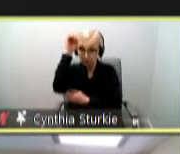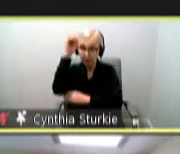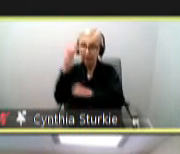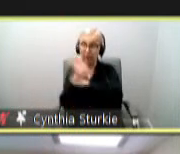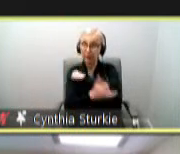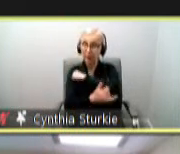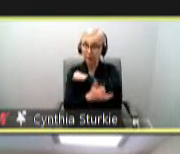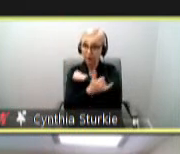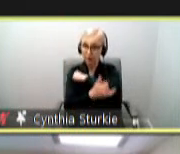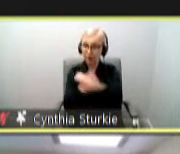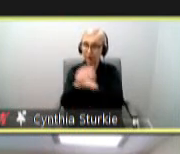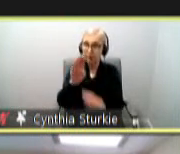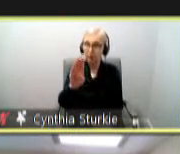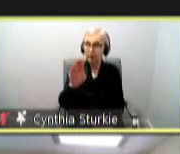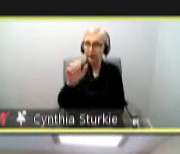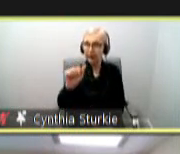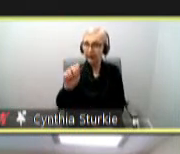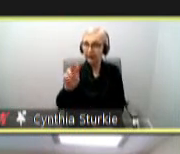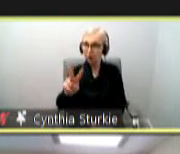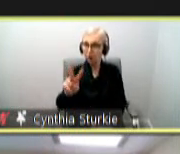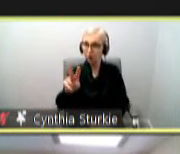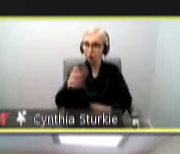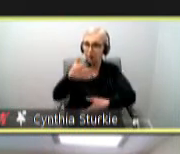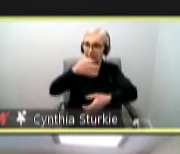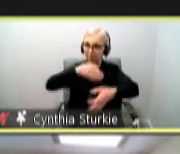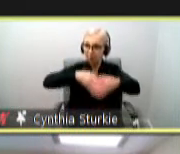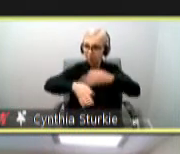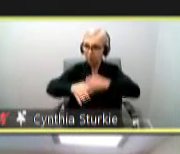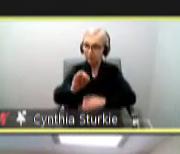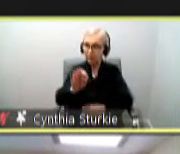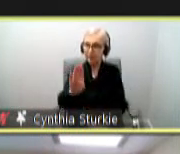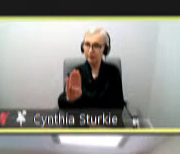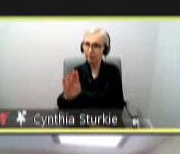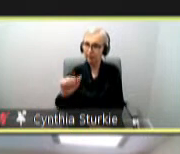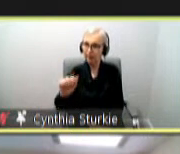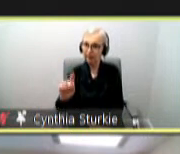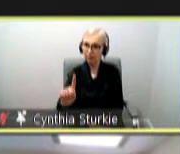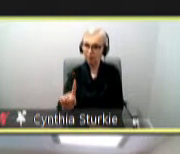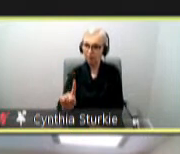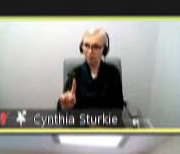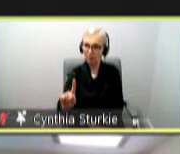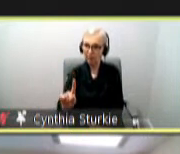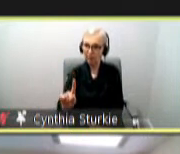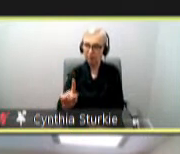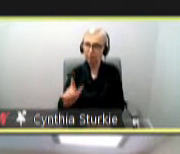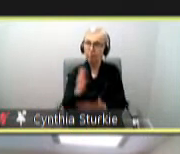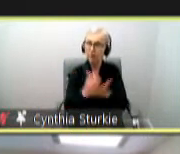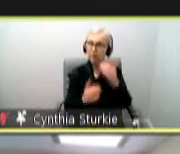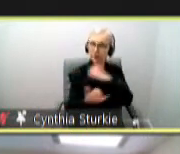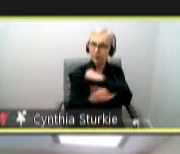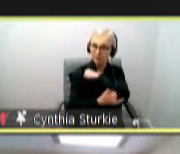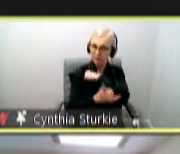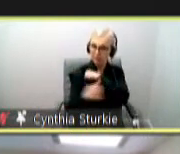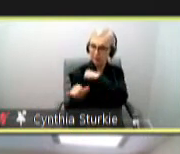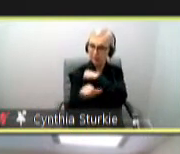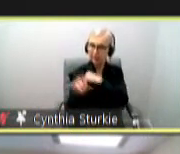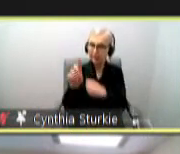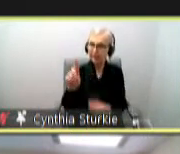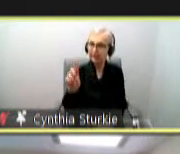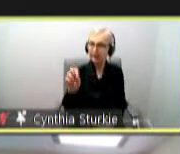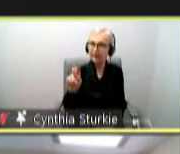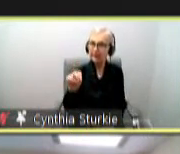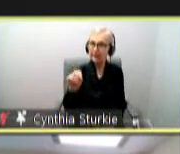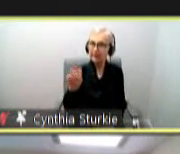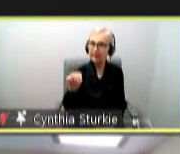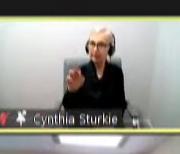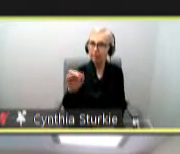where BA.2 appears to be replacing BA.1 in some countries. And there's some countries like Denmark would be an